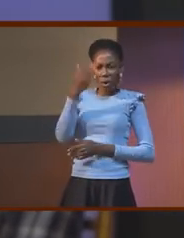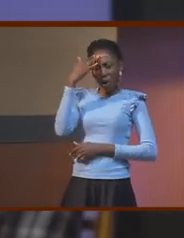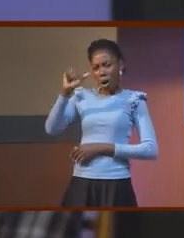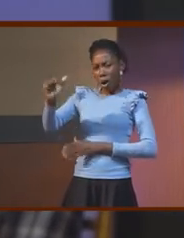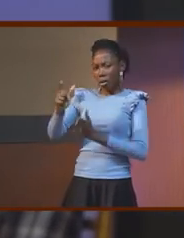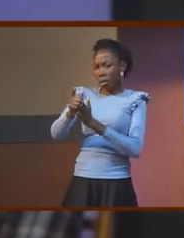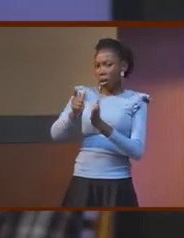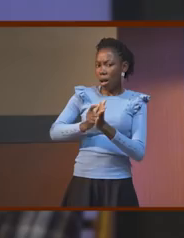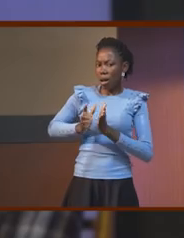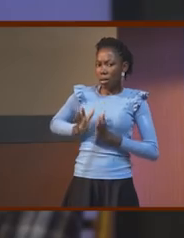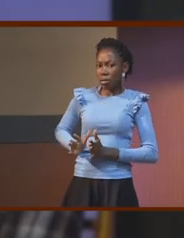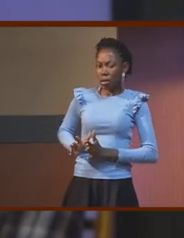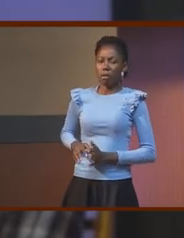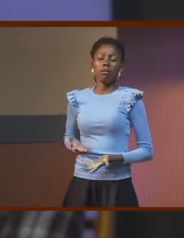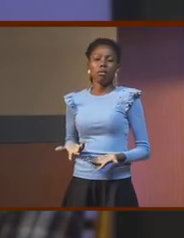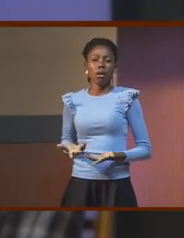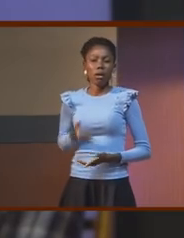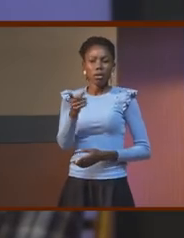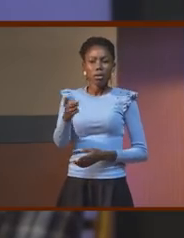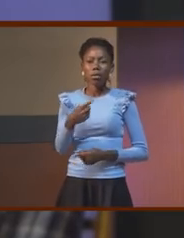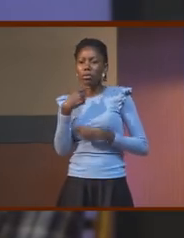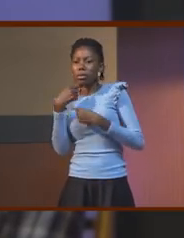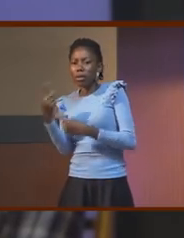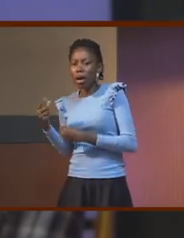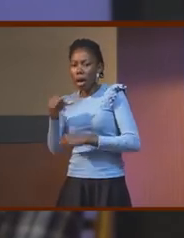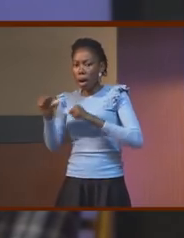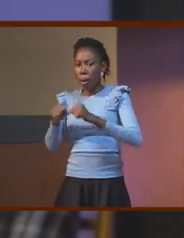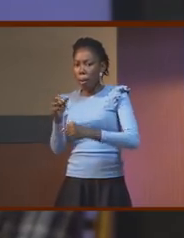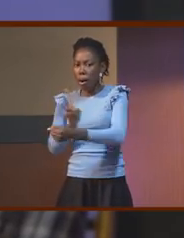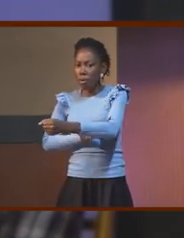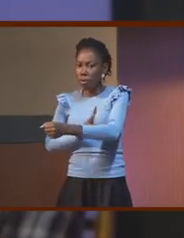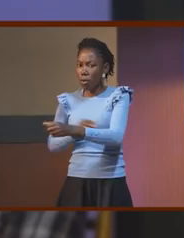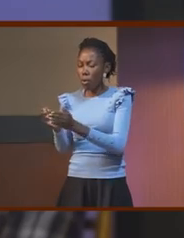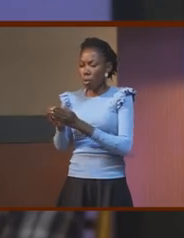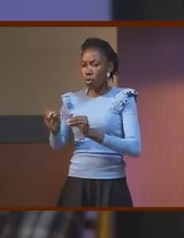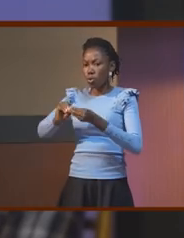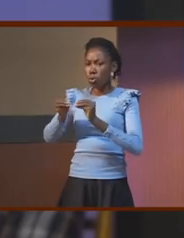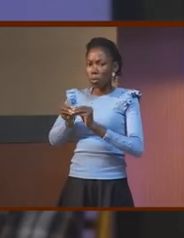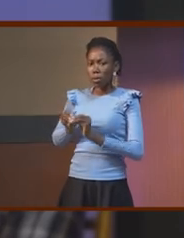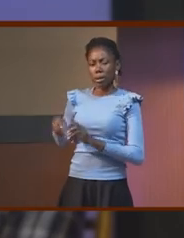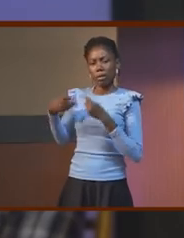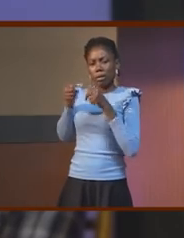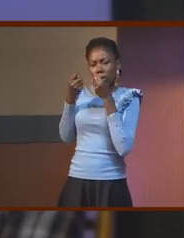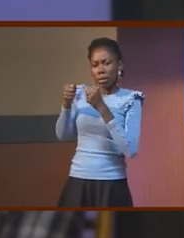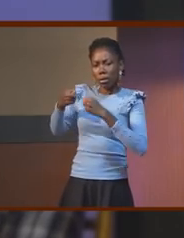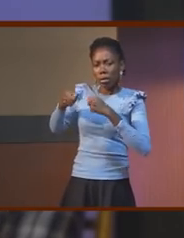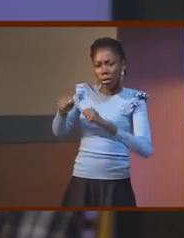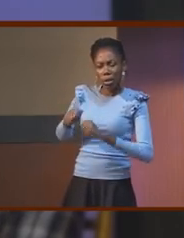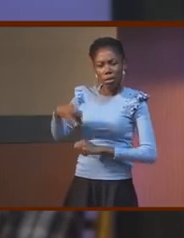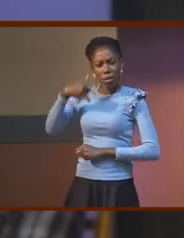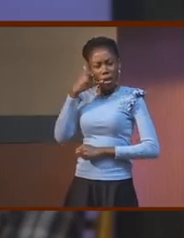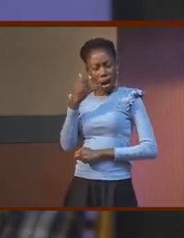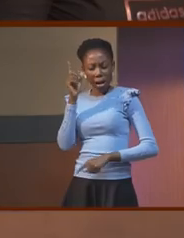lawyers here that I forwarded his number to have been trying him, they could not contact